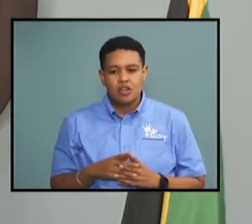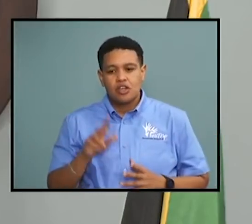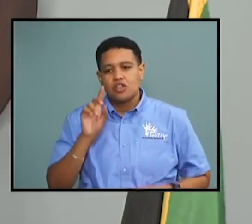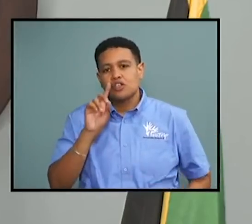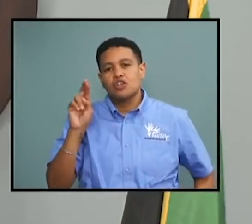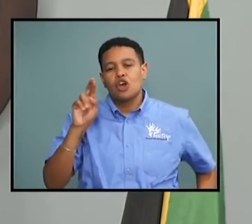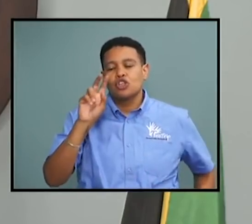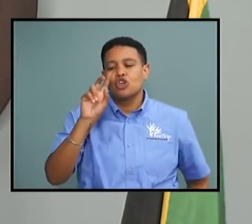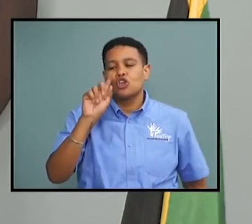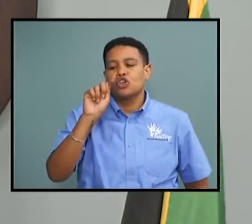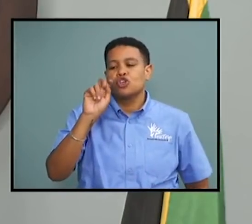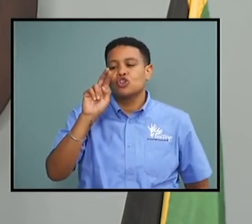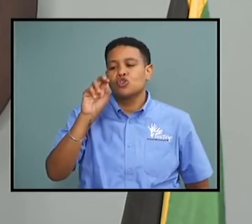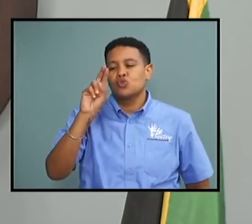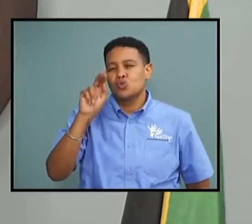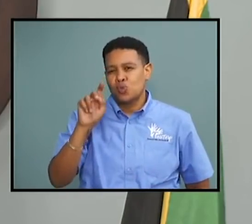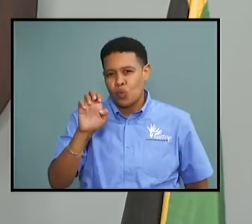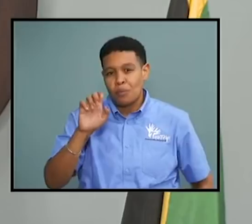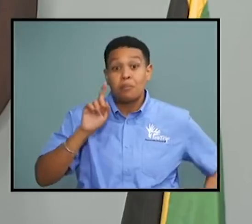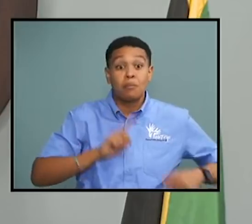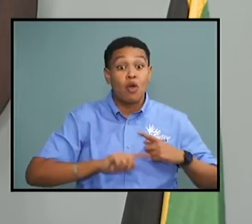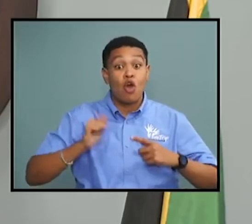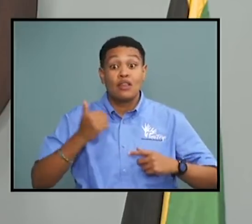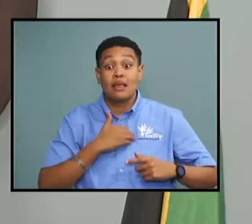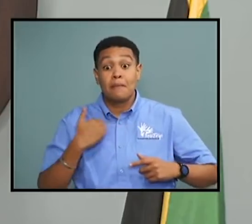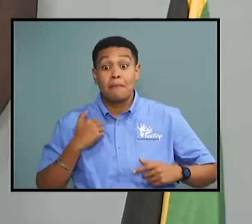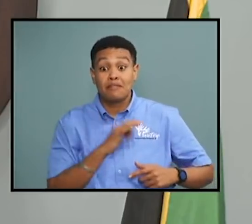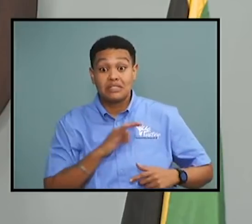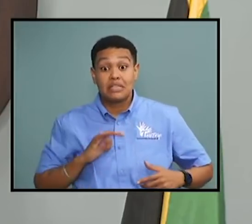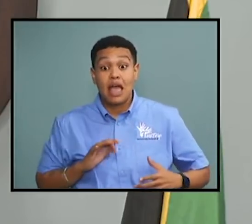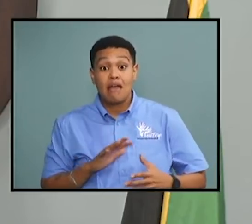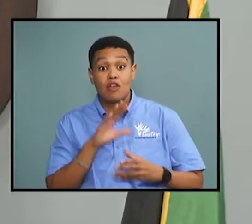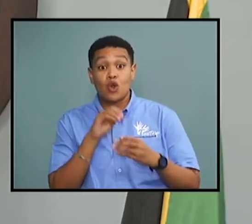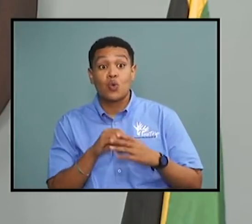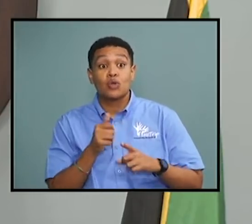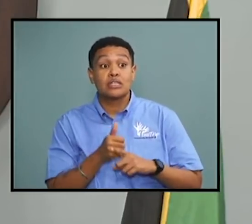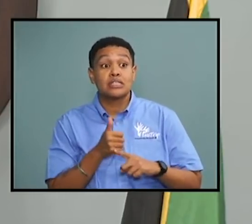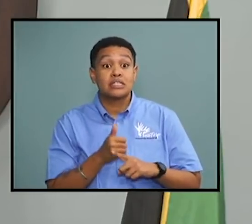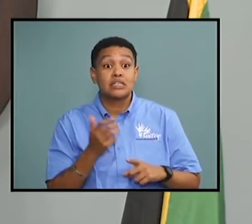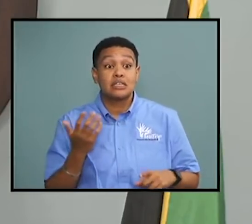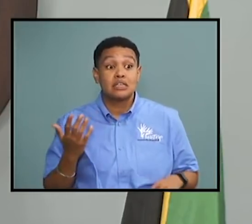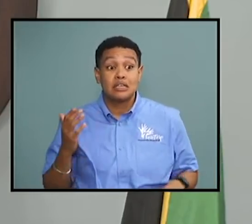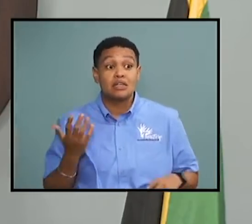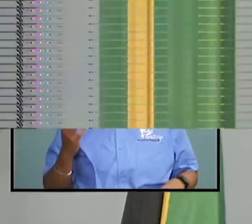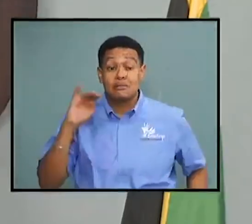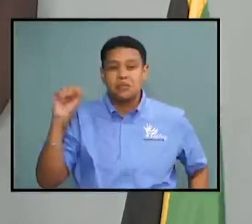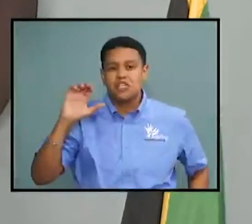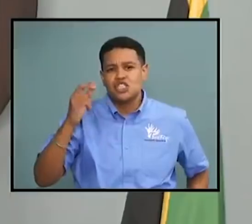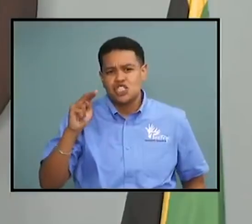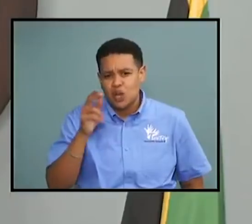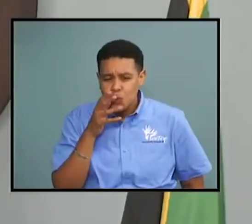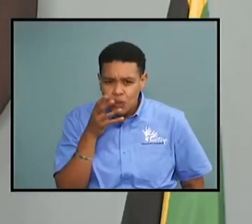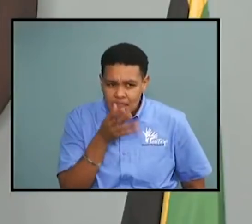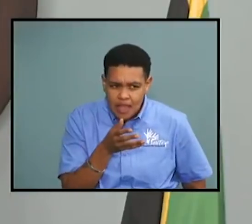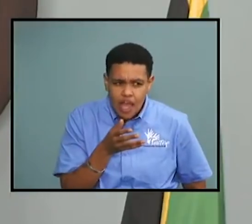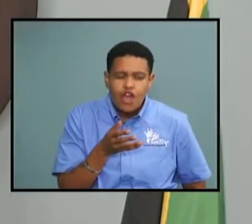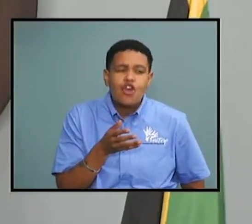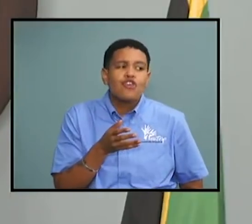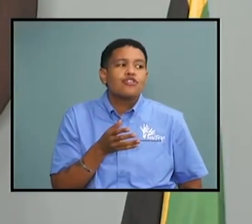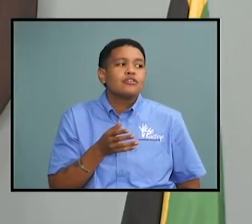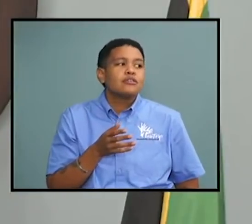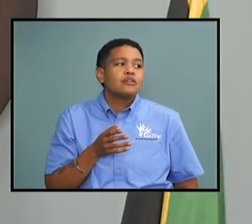Dr. Troop, and other members of staff, including Ms. Chin, who is here, we have been